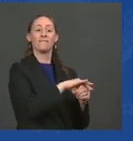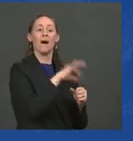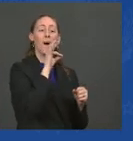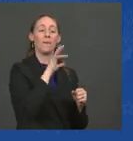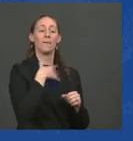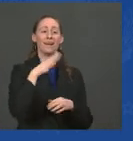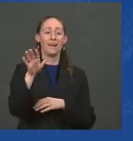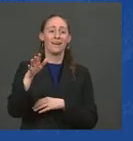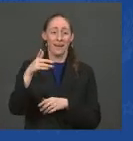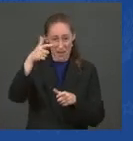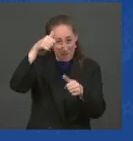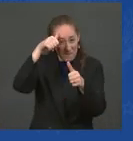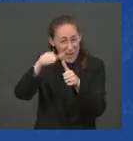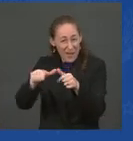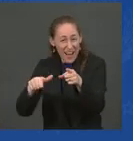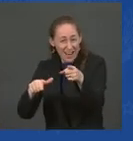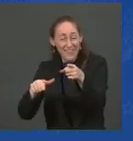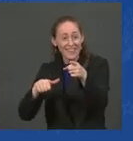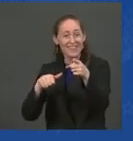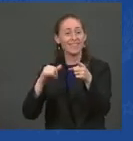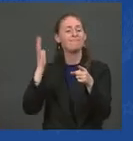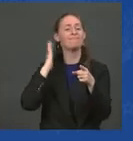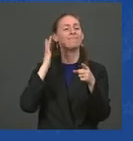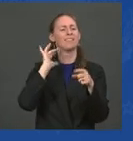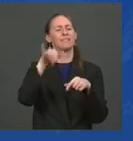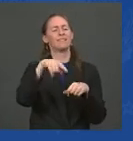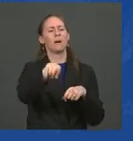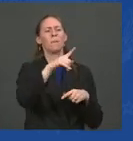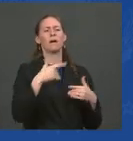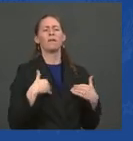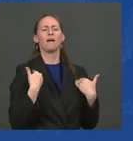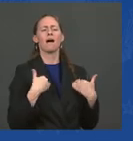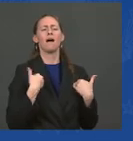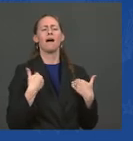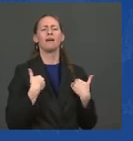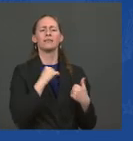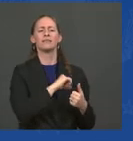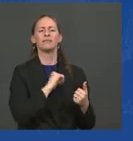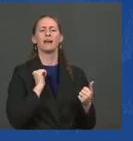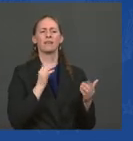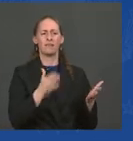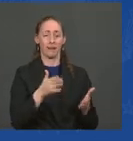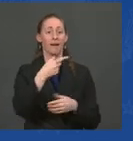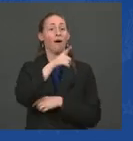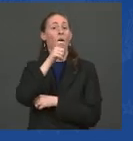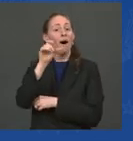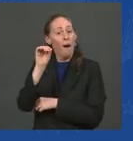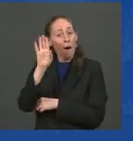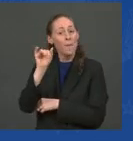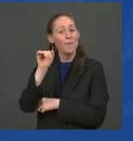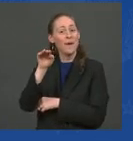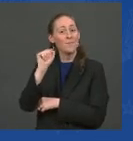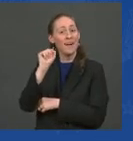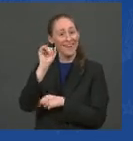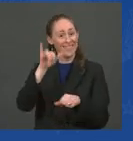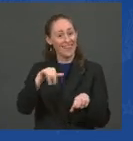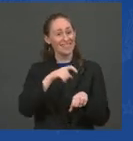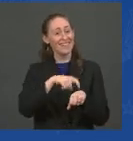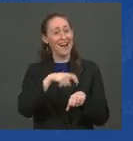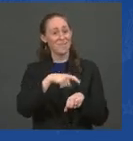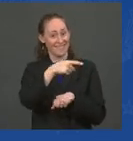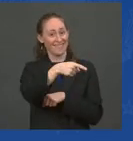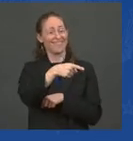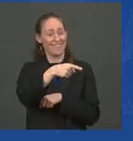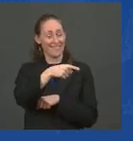young, remember this? To flag down a young senator named Barack Obama. to get them to even open